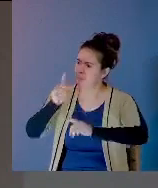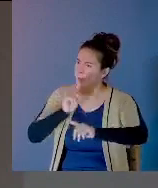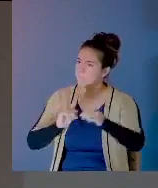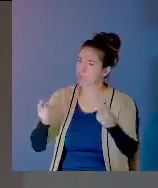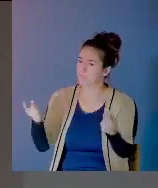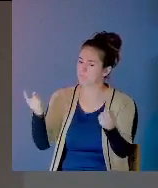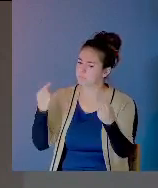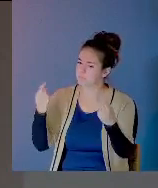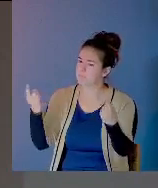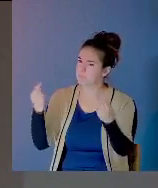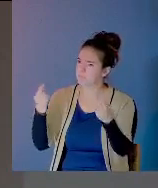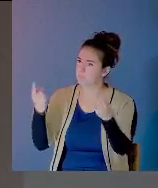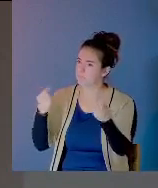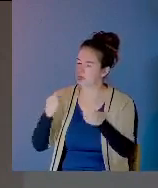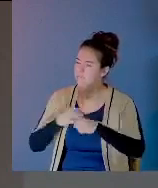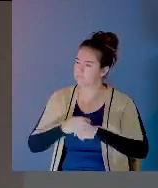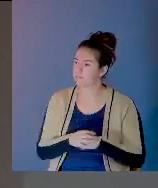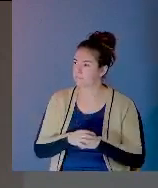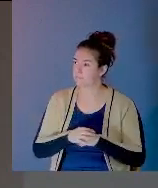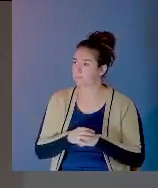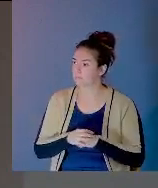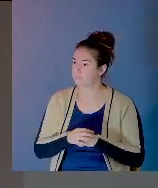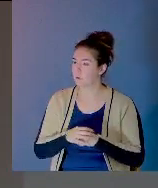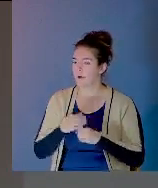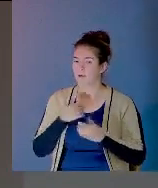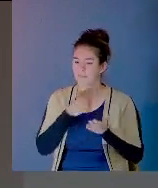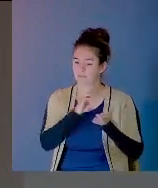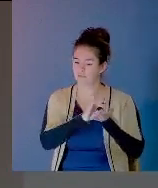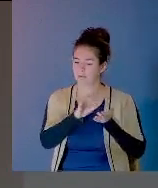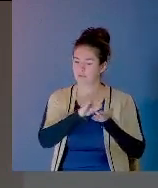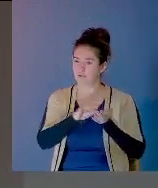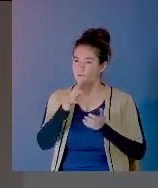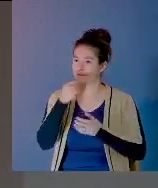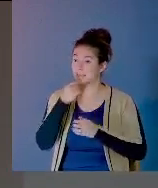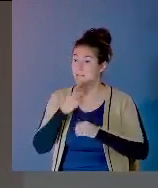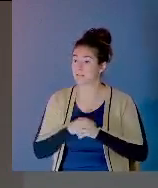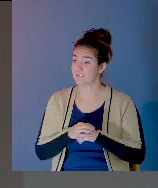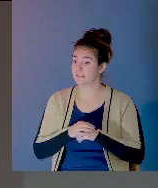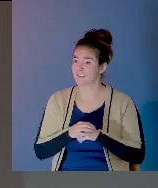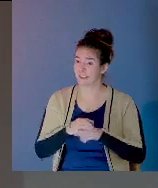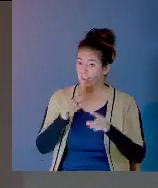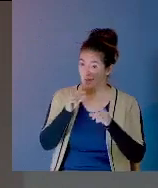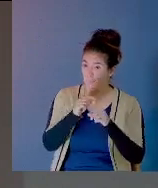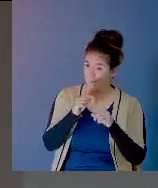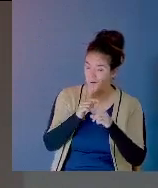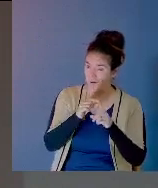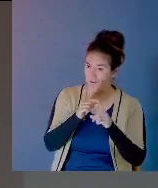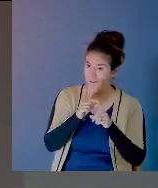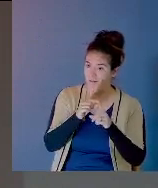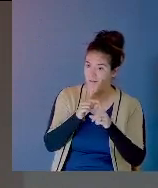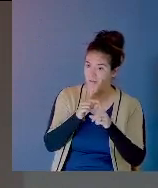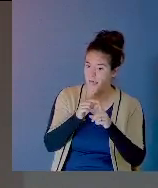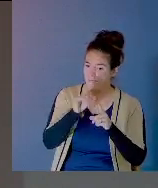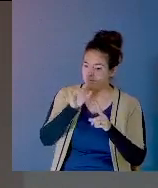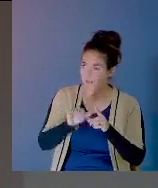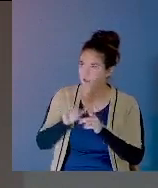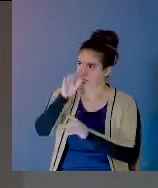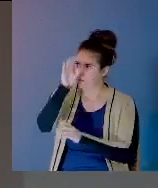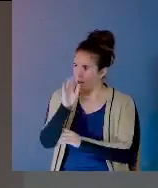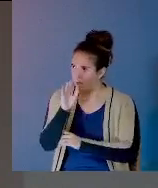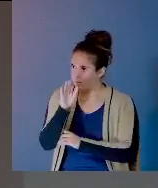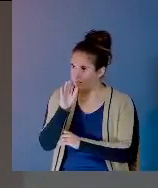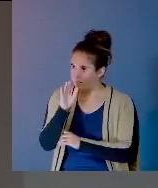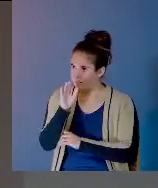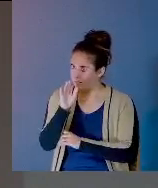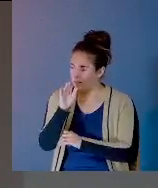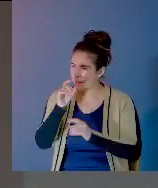was the Word, and the Word was God. Oh, and the Word was God, and with God, and the Word was God. And in